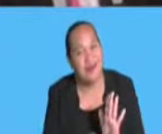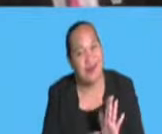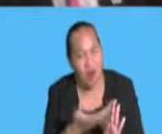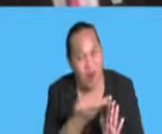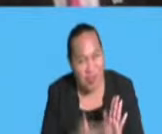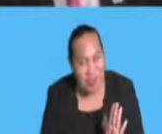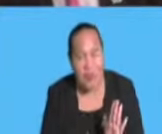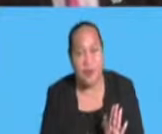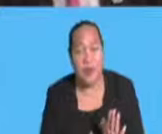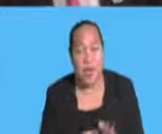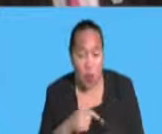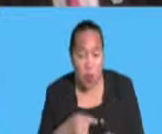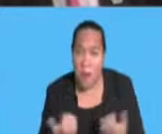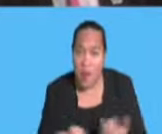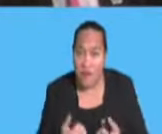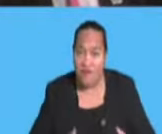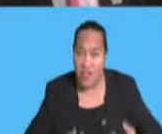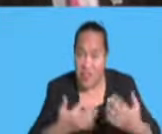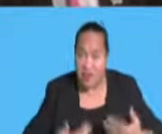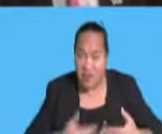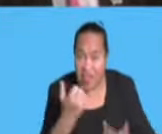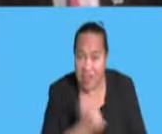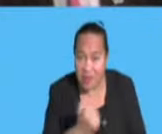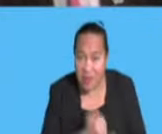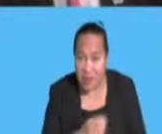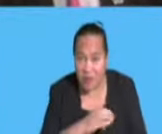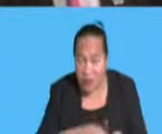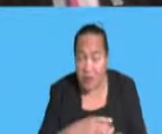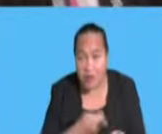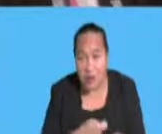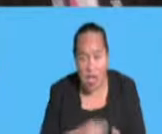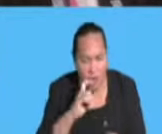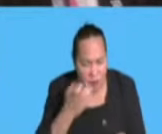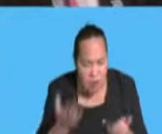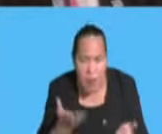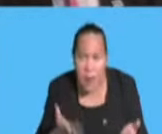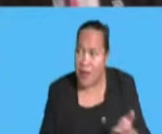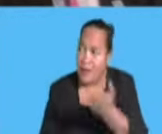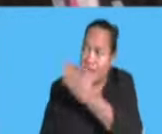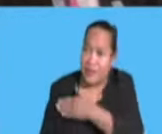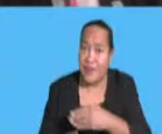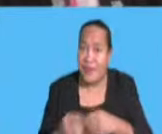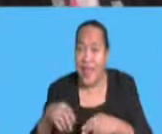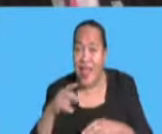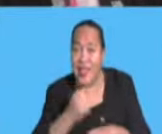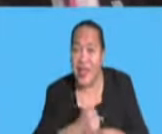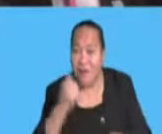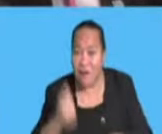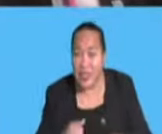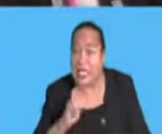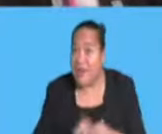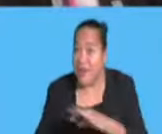said, given the figures we have previous governments, if they had properly implemented the tax regime and